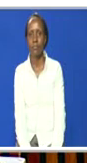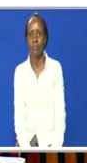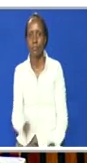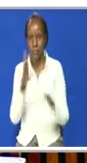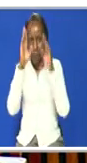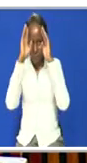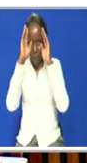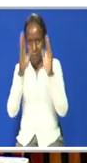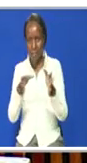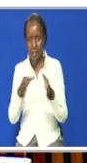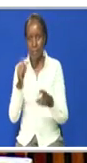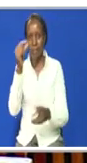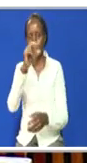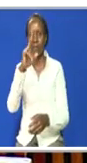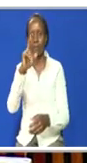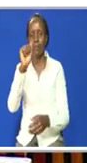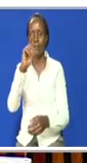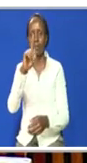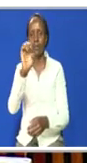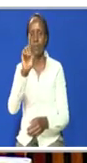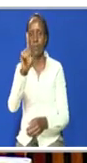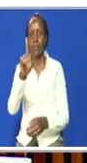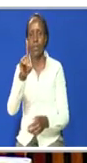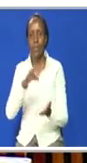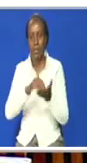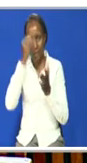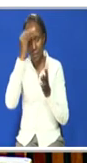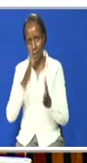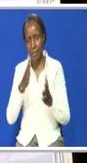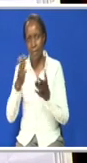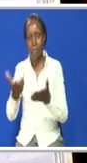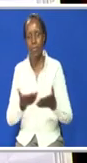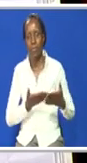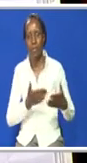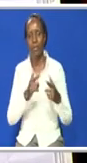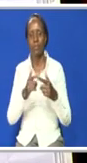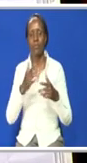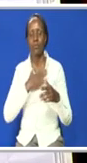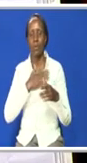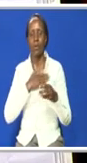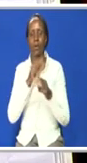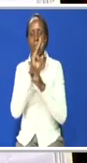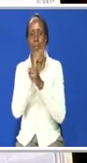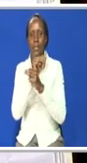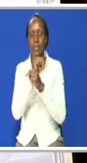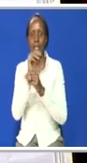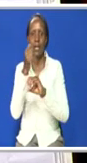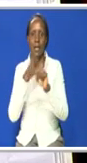Hello, Grade 1 learner. Welcome to our mathematical activities